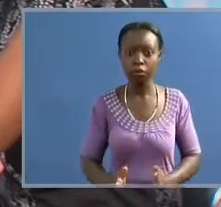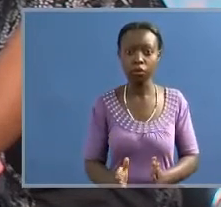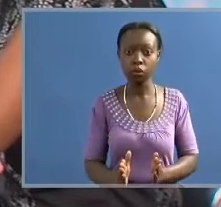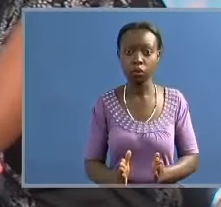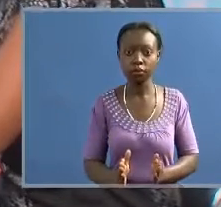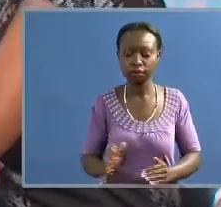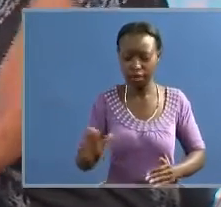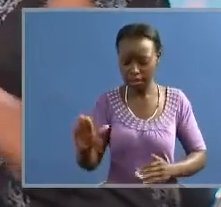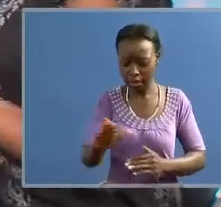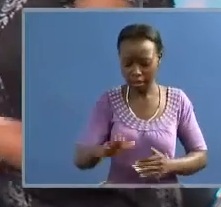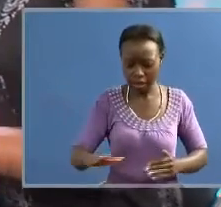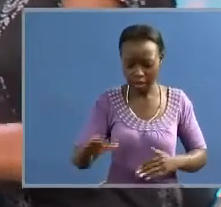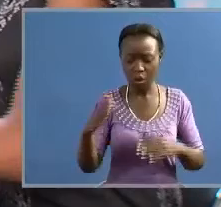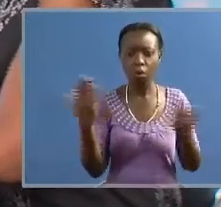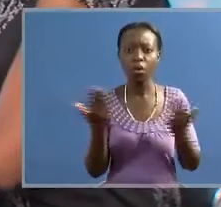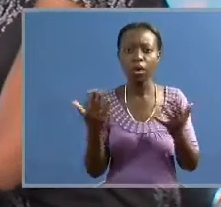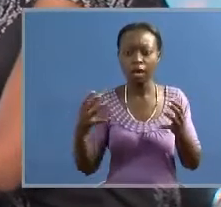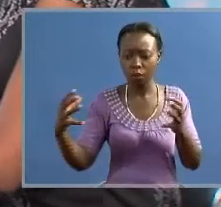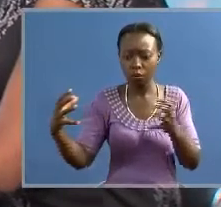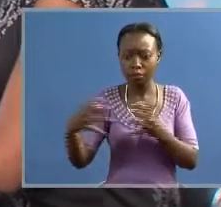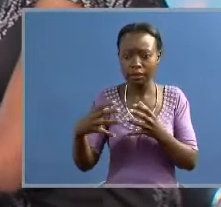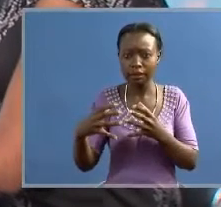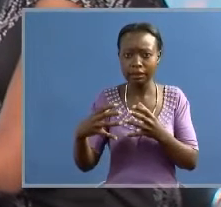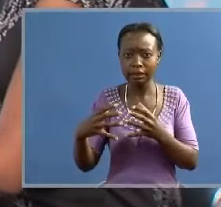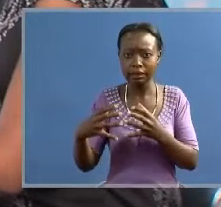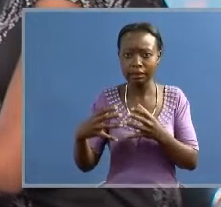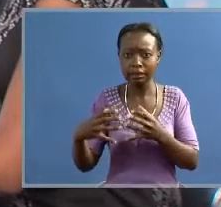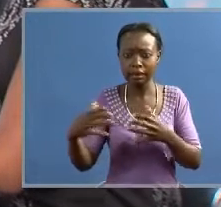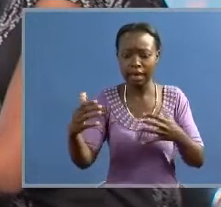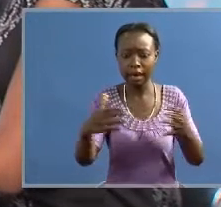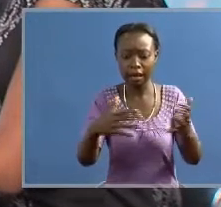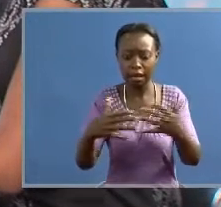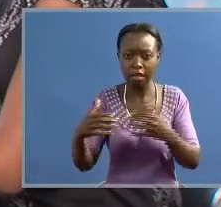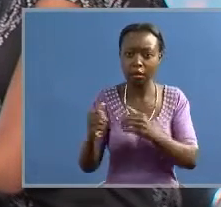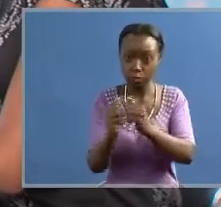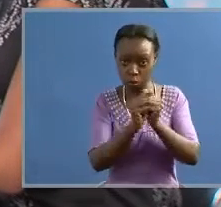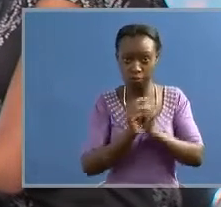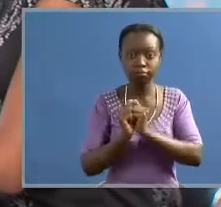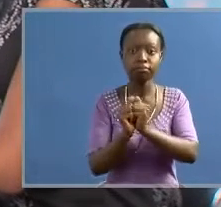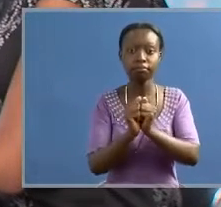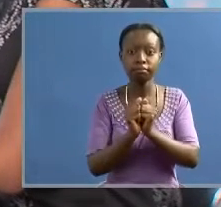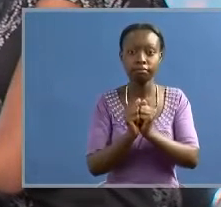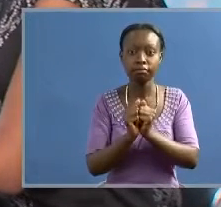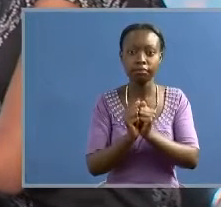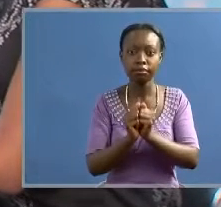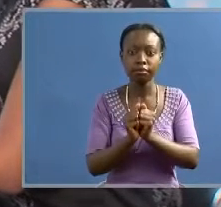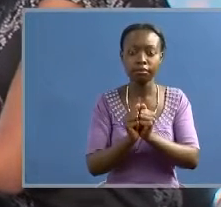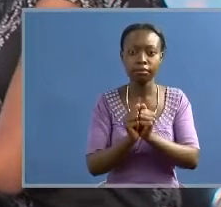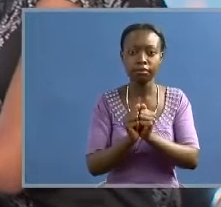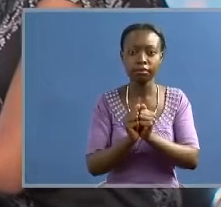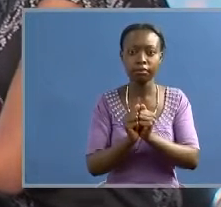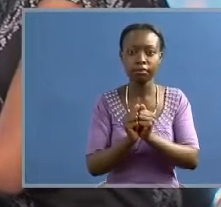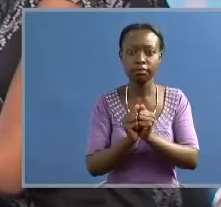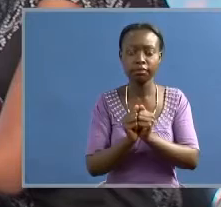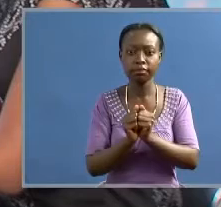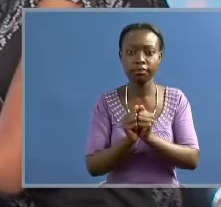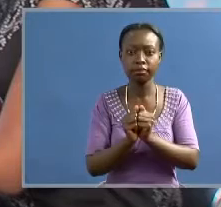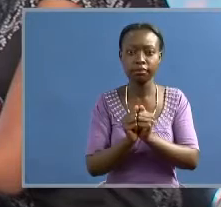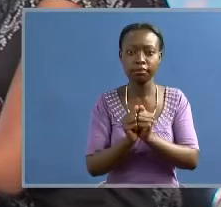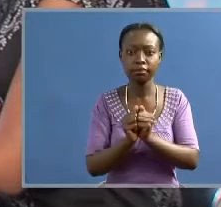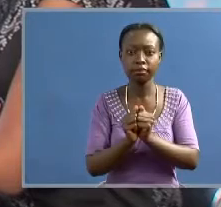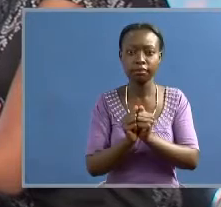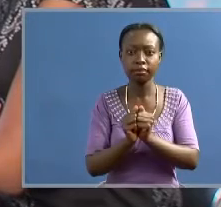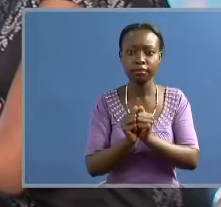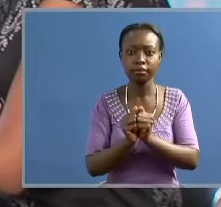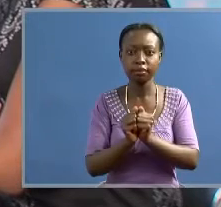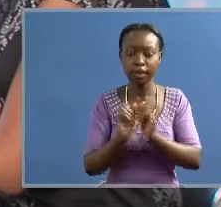a place where there is community spread, like you've heard of the cases in Washington State, Right. where there is, in the